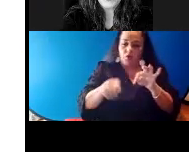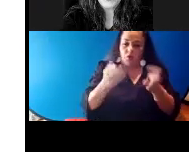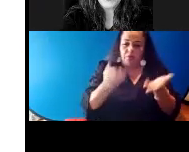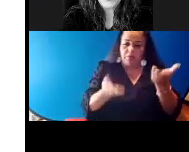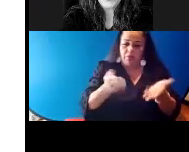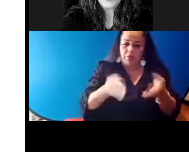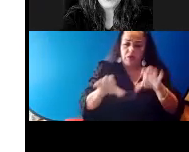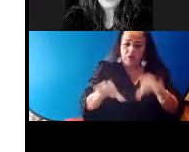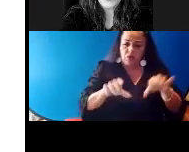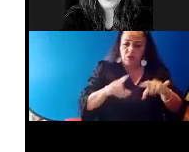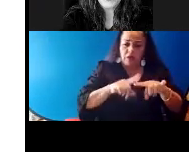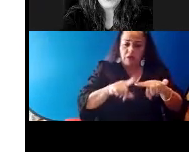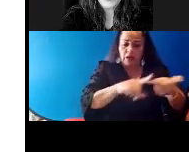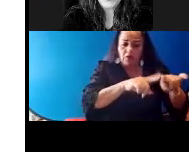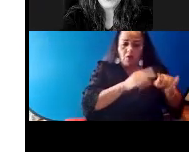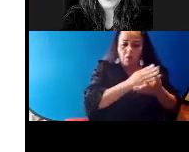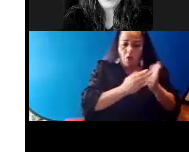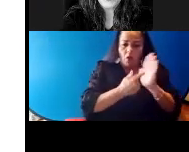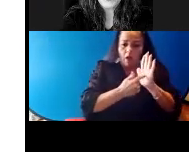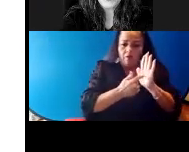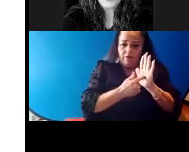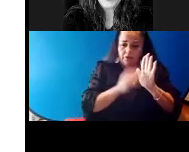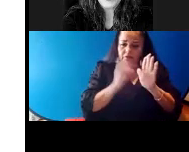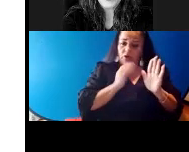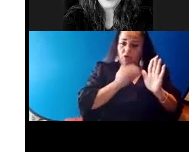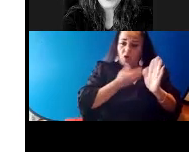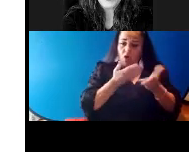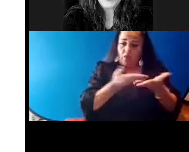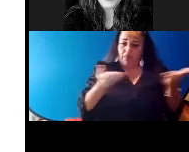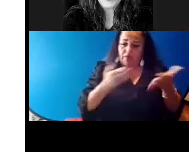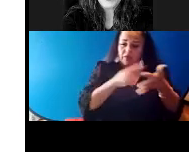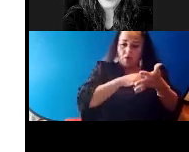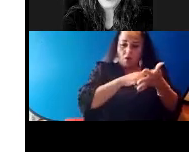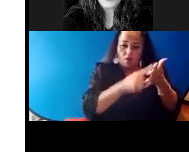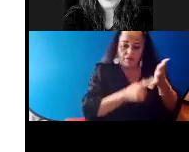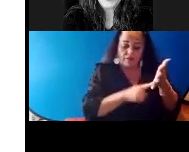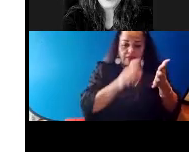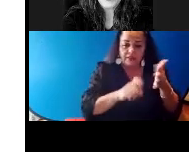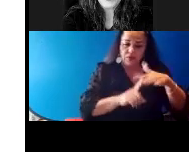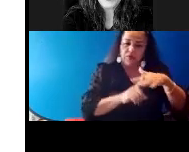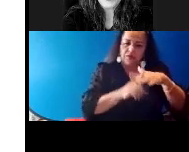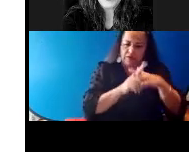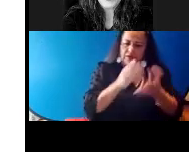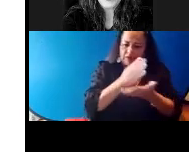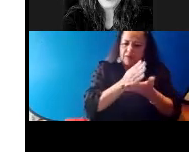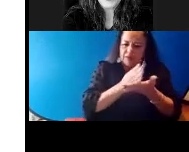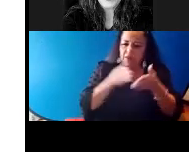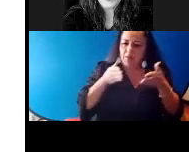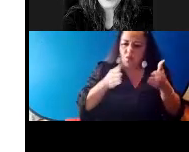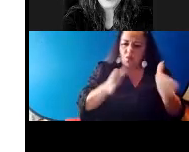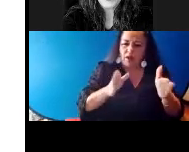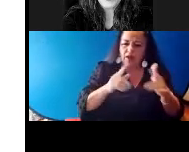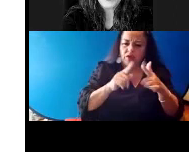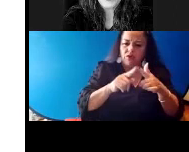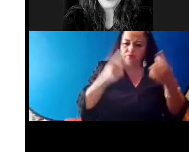doing different parts of this, which is great. Mhm. Our thing is just like, all of these things need to exist in some way, we believe, in order to get